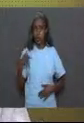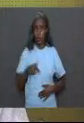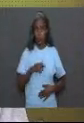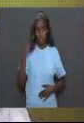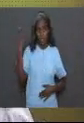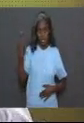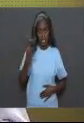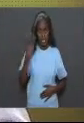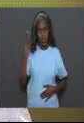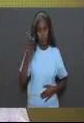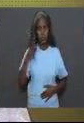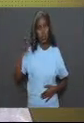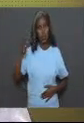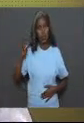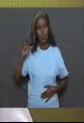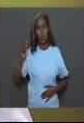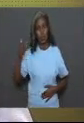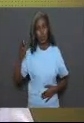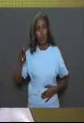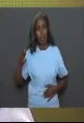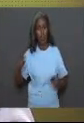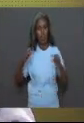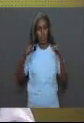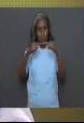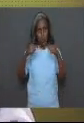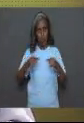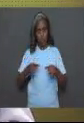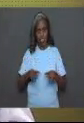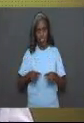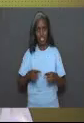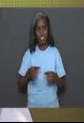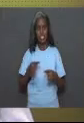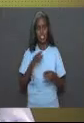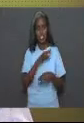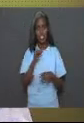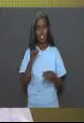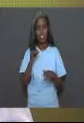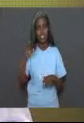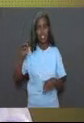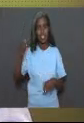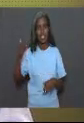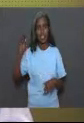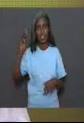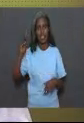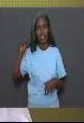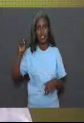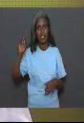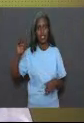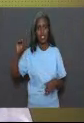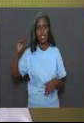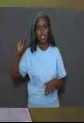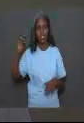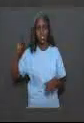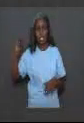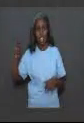can use polar coordinates rather than Cartesian coordinates.